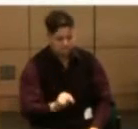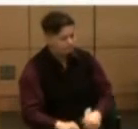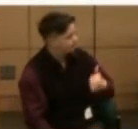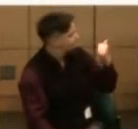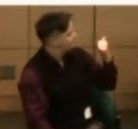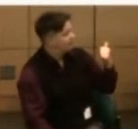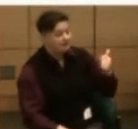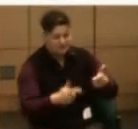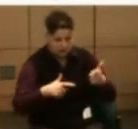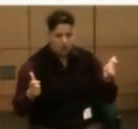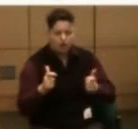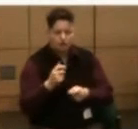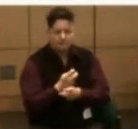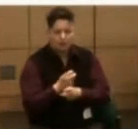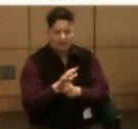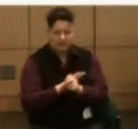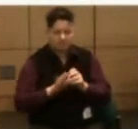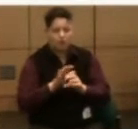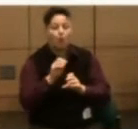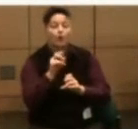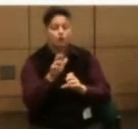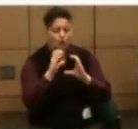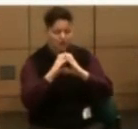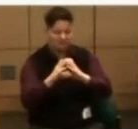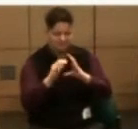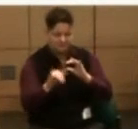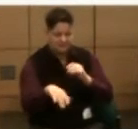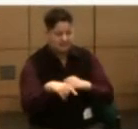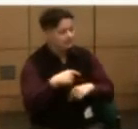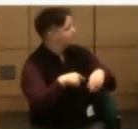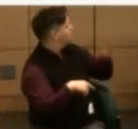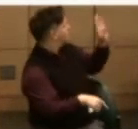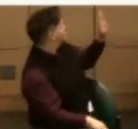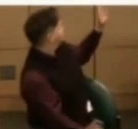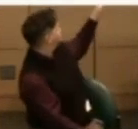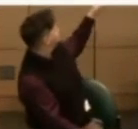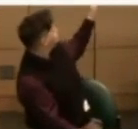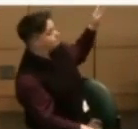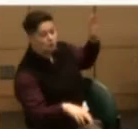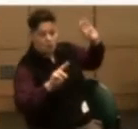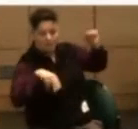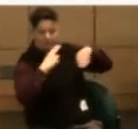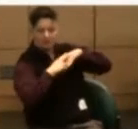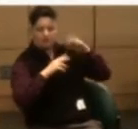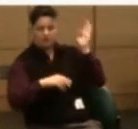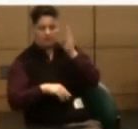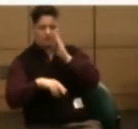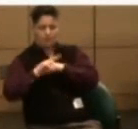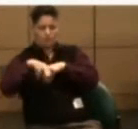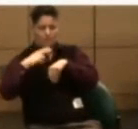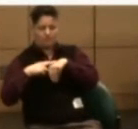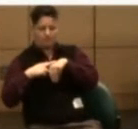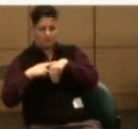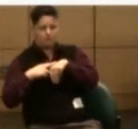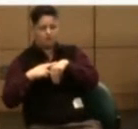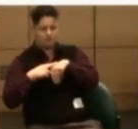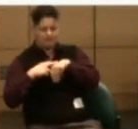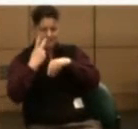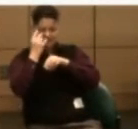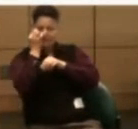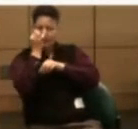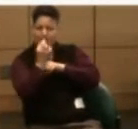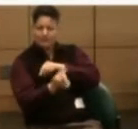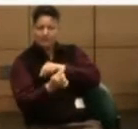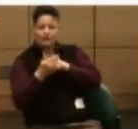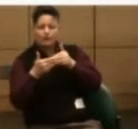And so in here, this is the normal vestibular aqueduct. It's very narrow. There's just a little tiny slit that you can see that's kind of